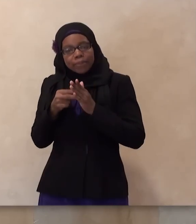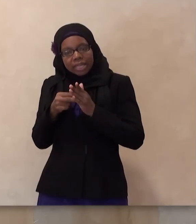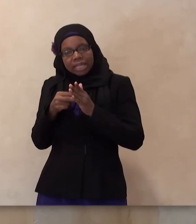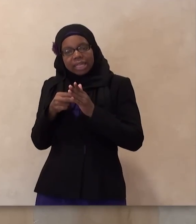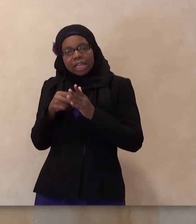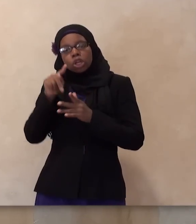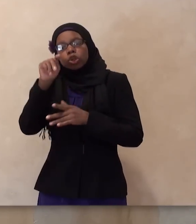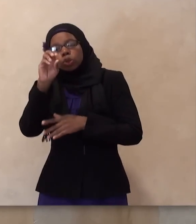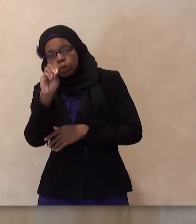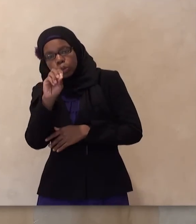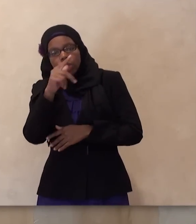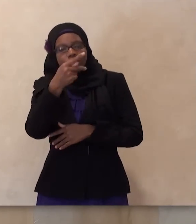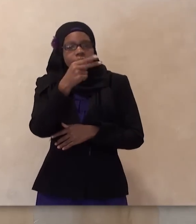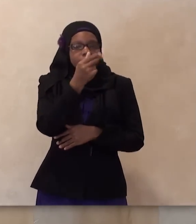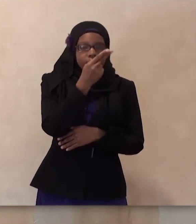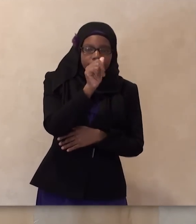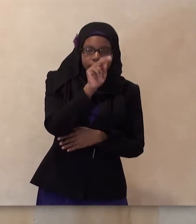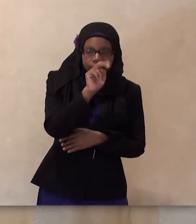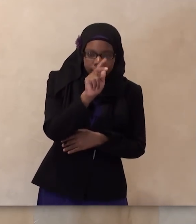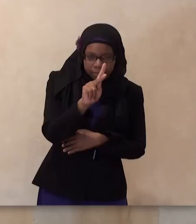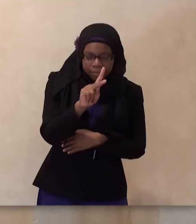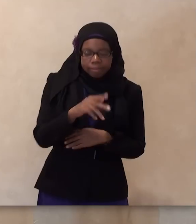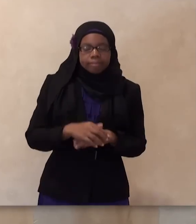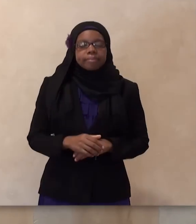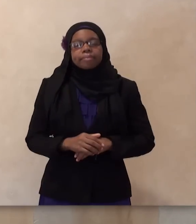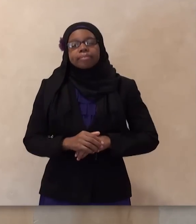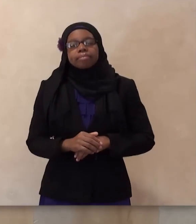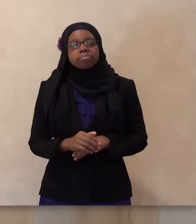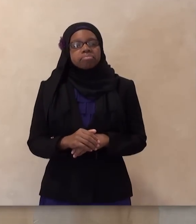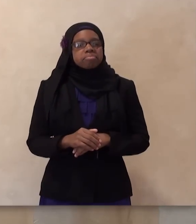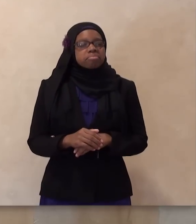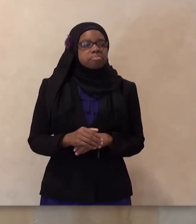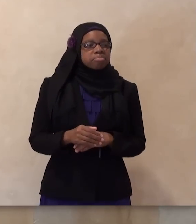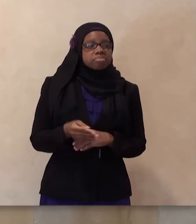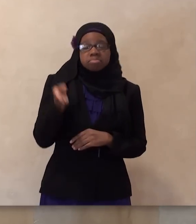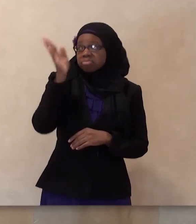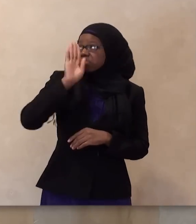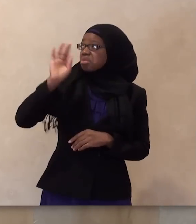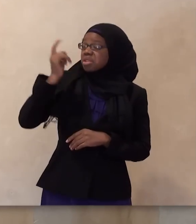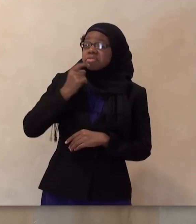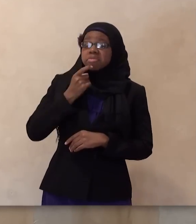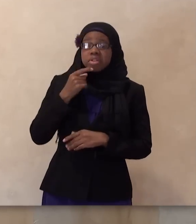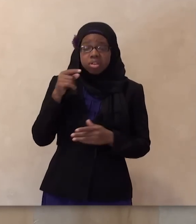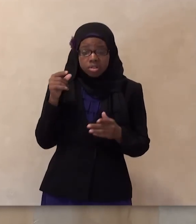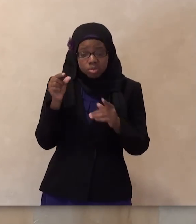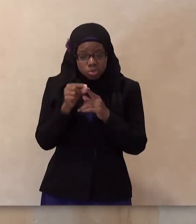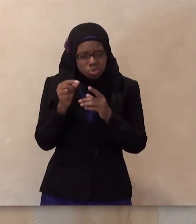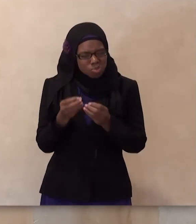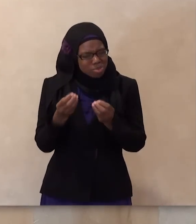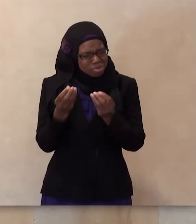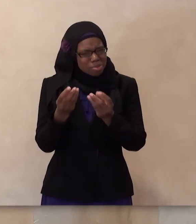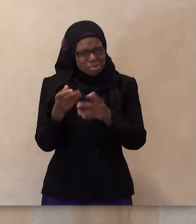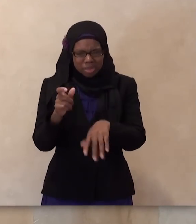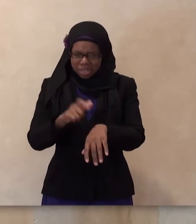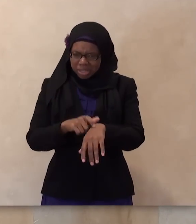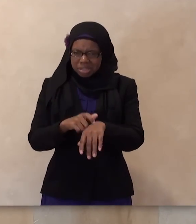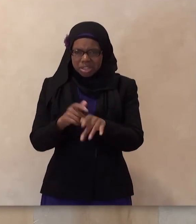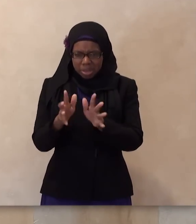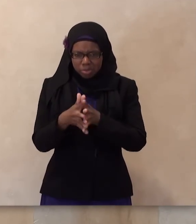ta'ala has mentioned this word at various places, in many places in the glorious Quran.